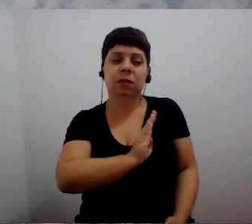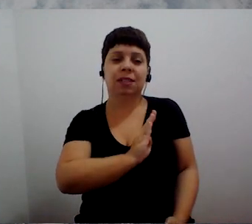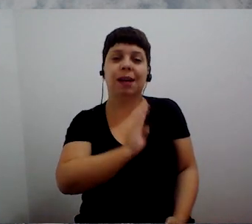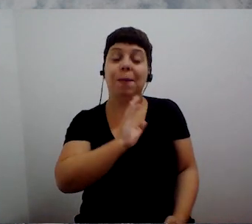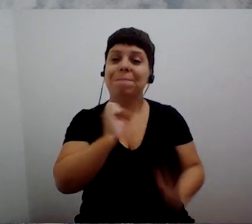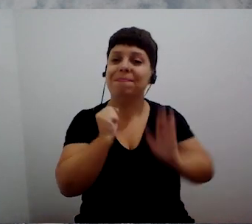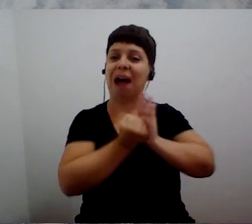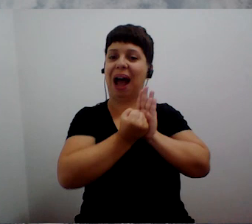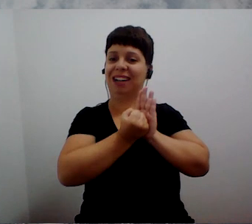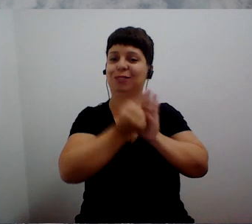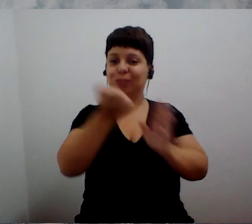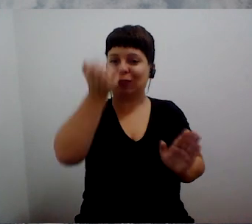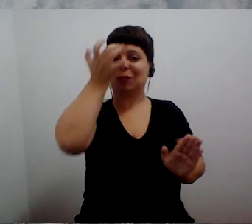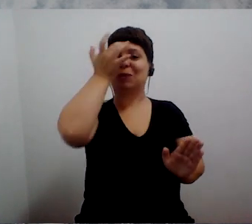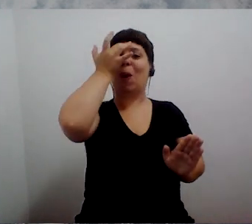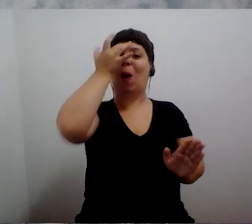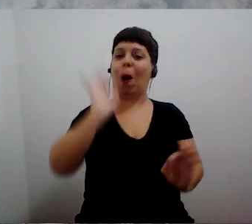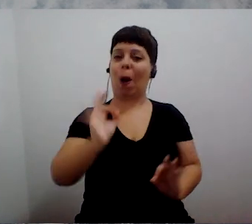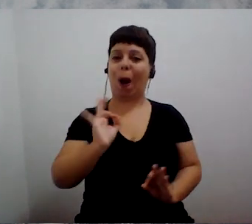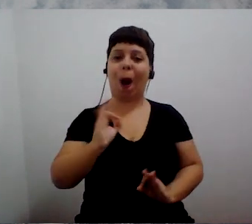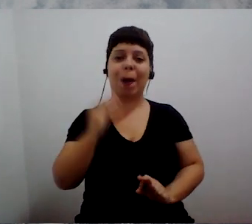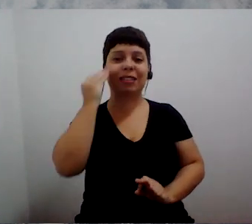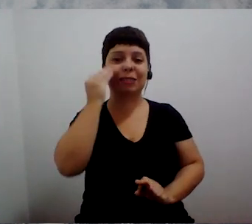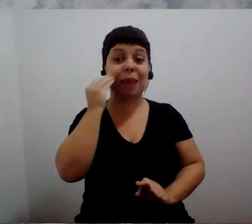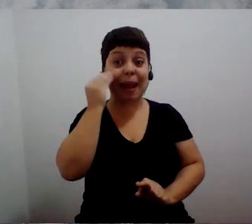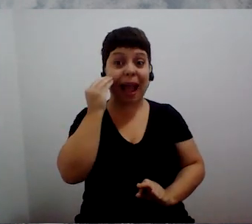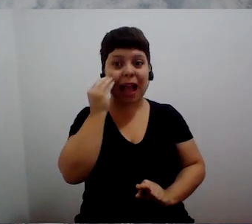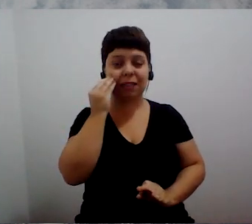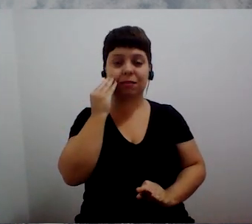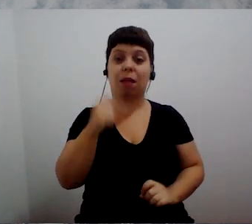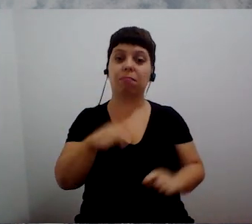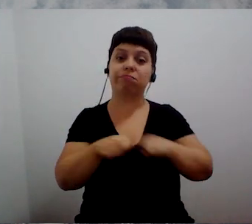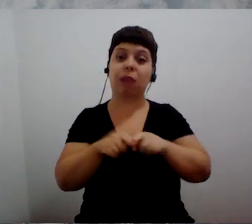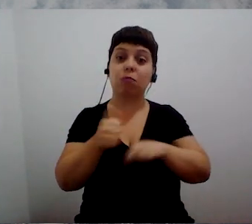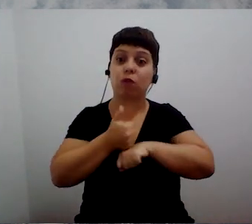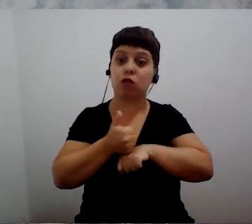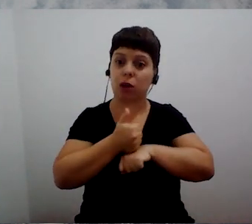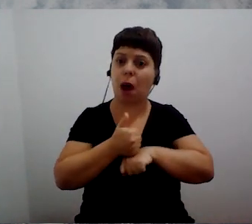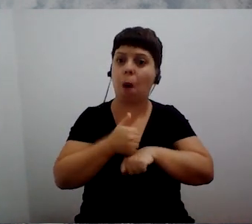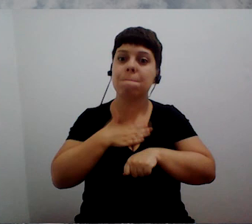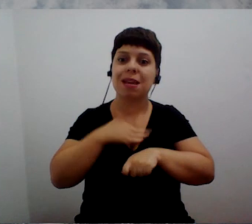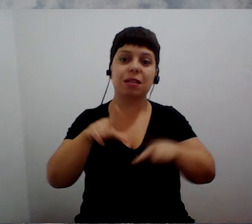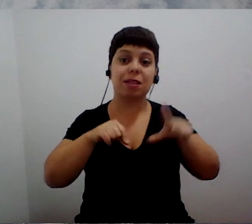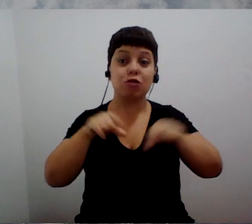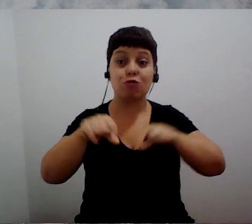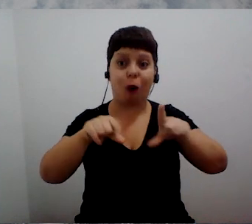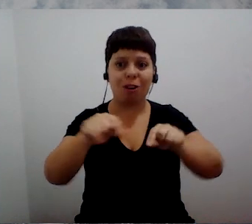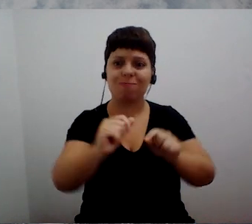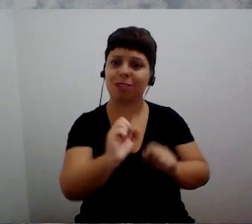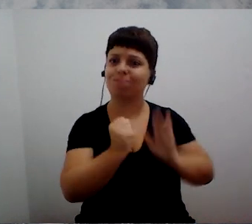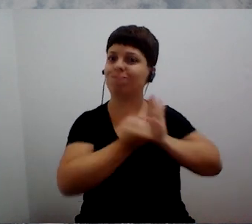marked my engagement and professional life and the choices that I have made.